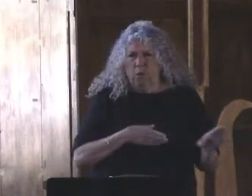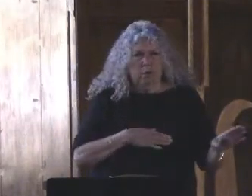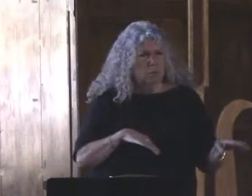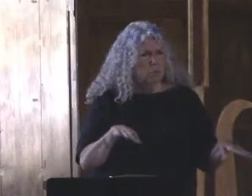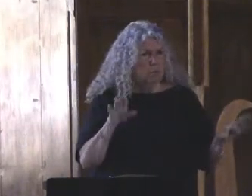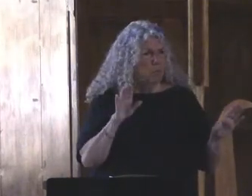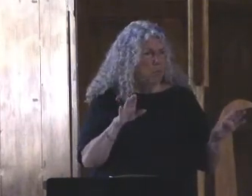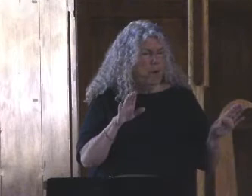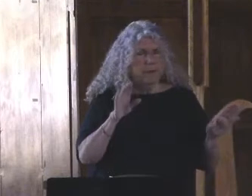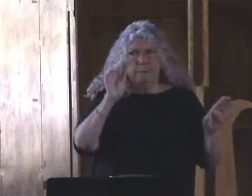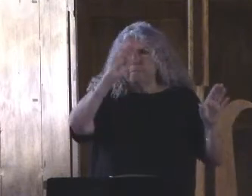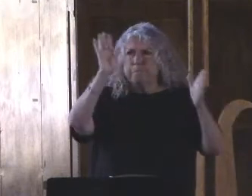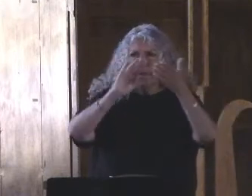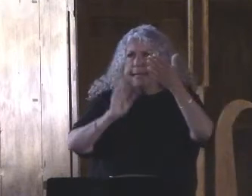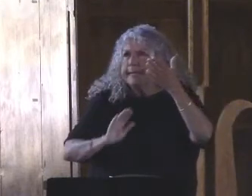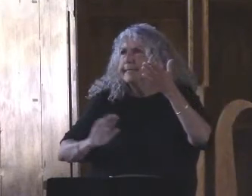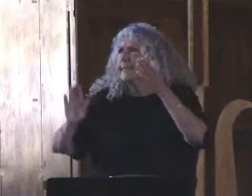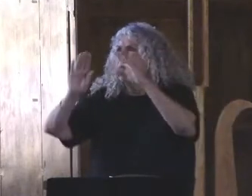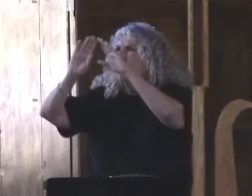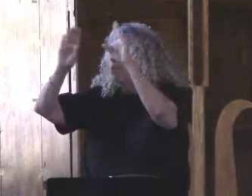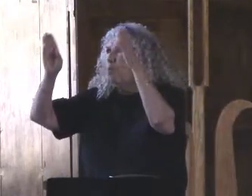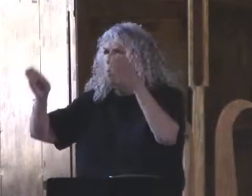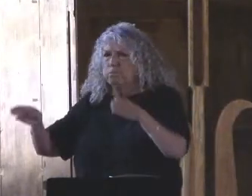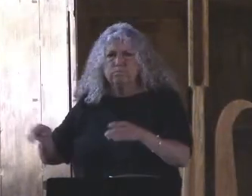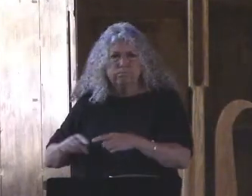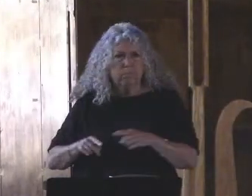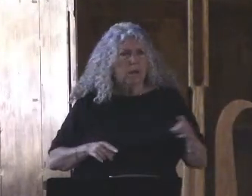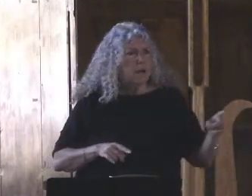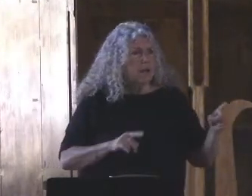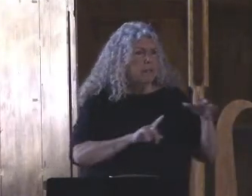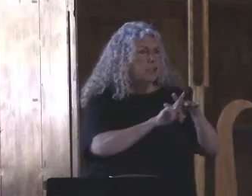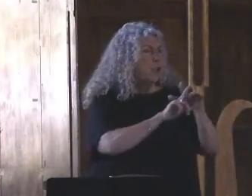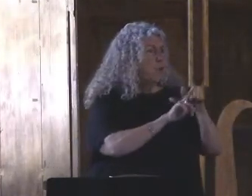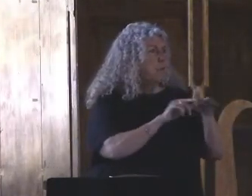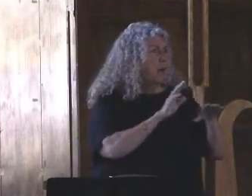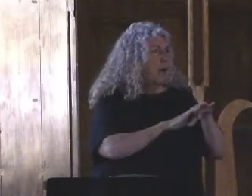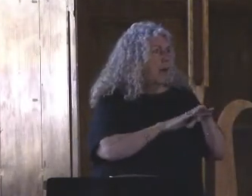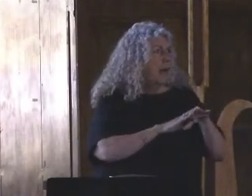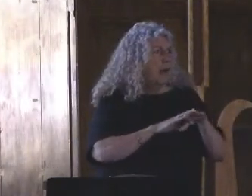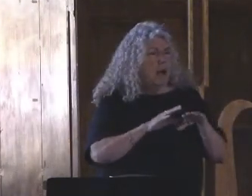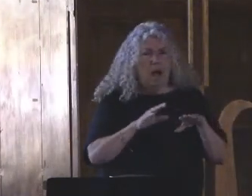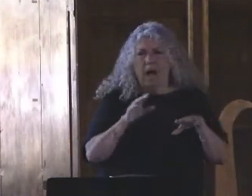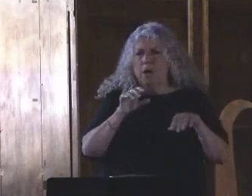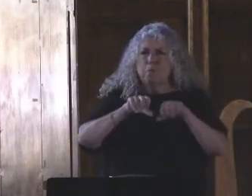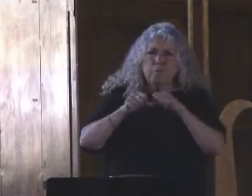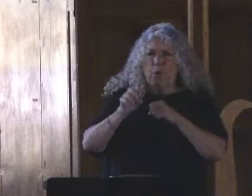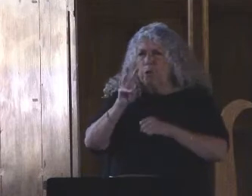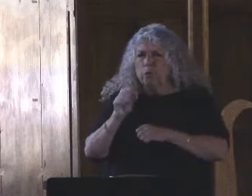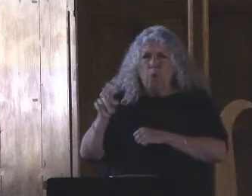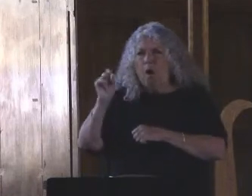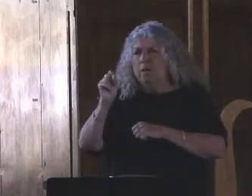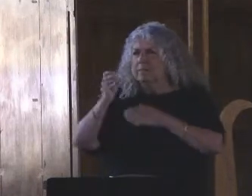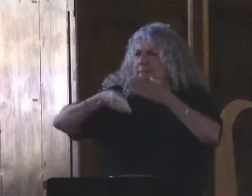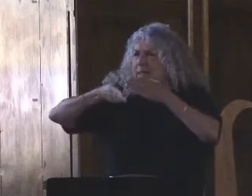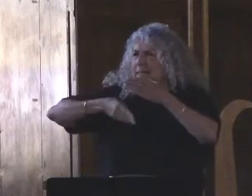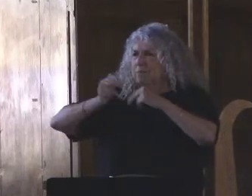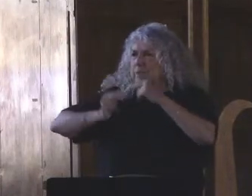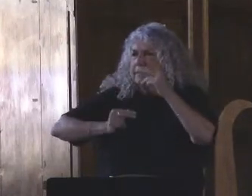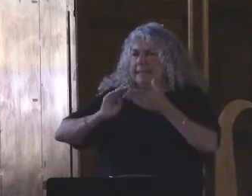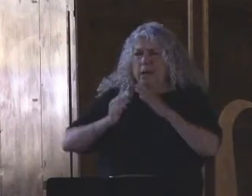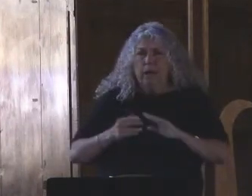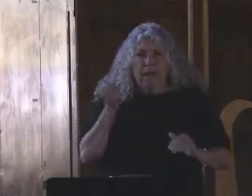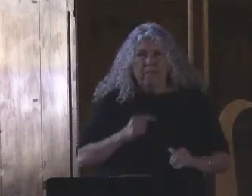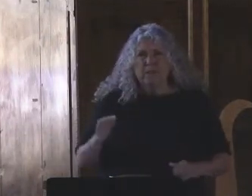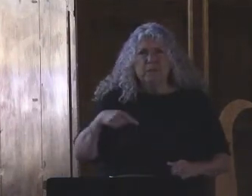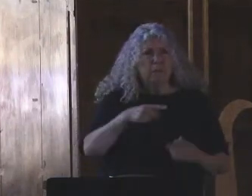wonderful mural painting projects started popping up. They popped up on broken down walls and on the sides of buildings downtown,